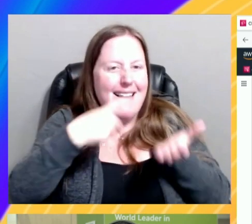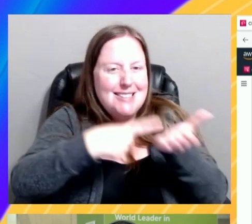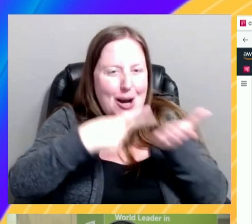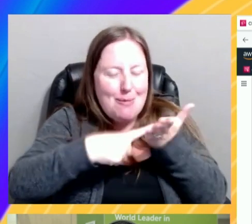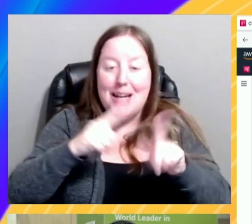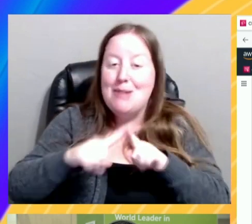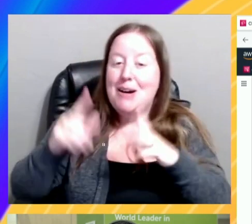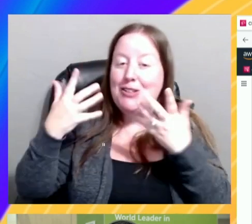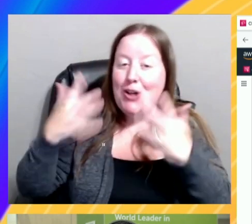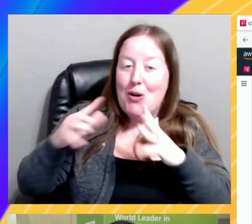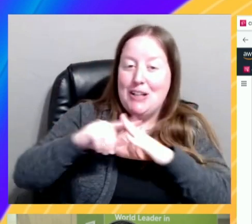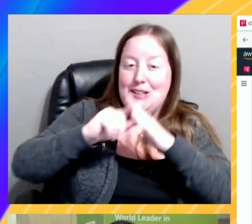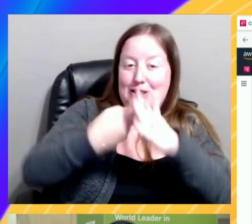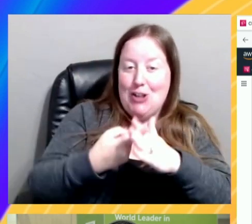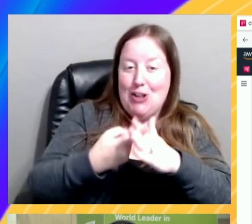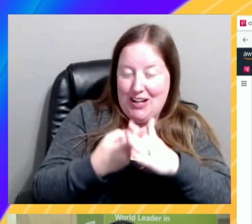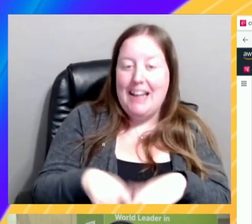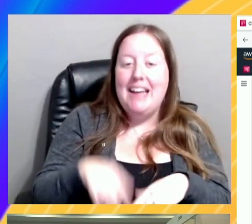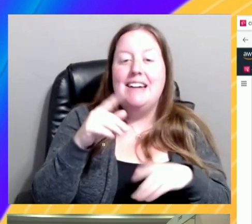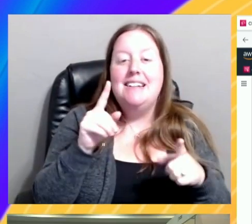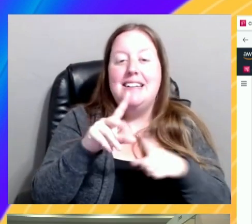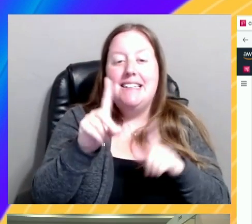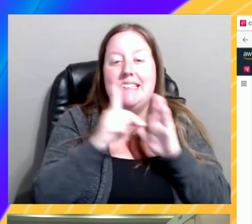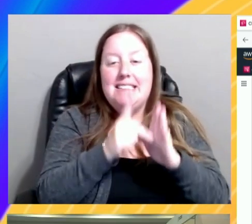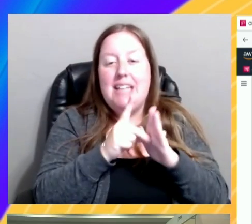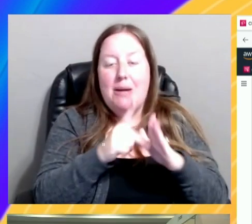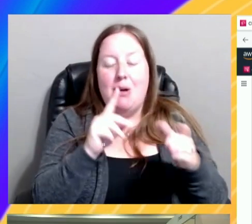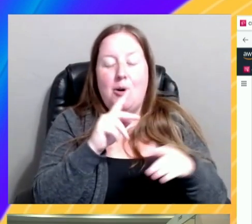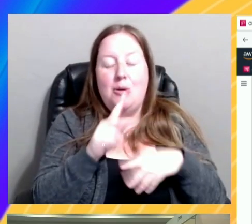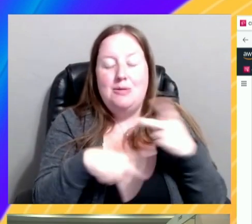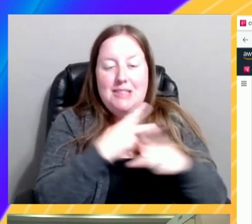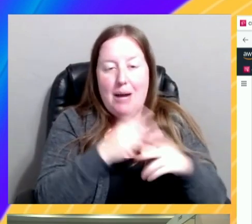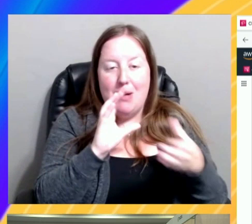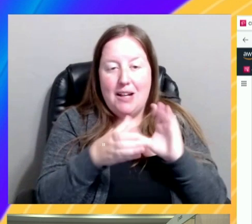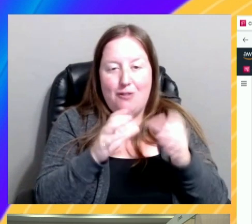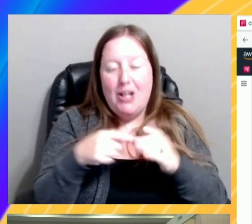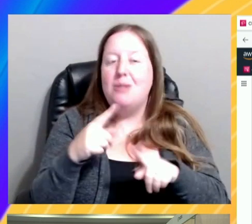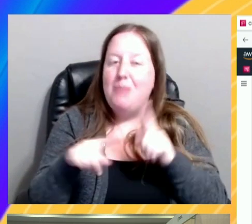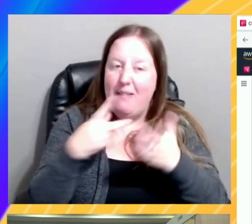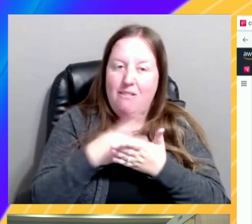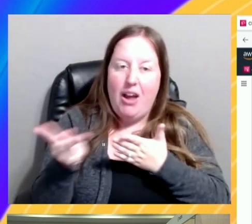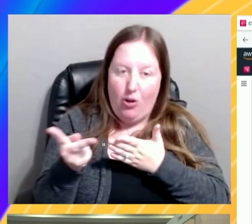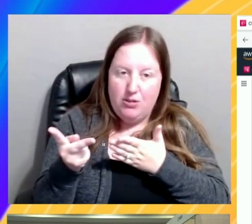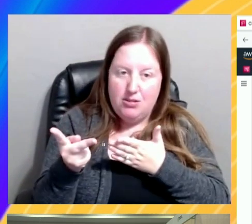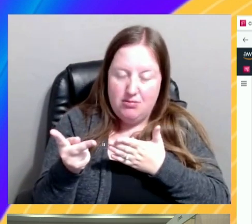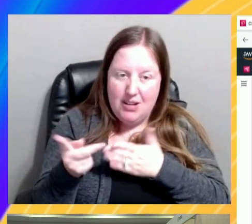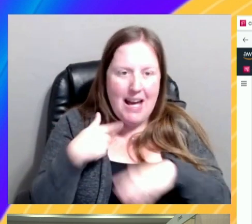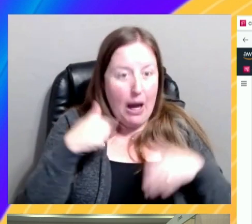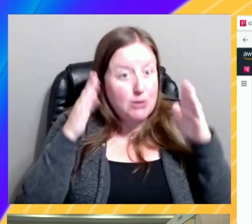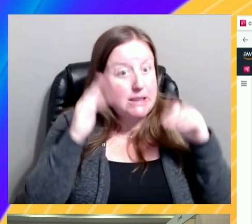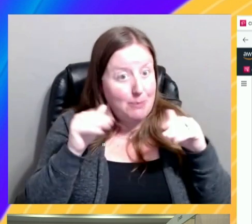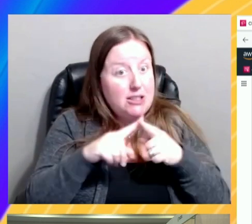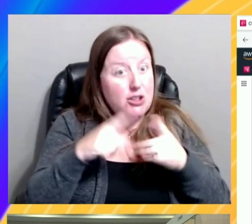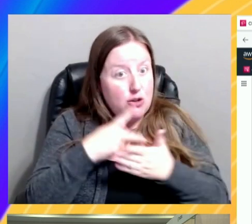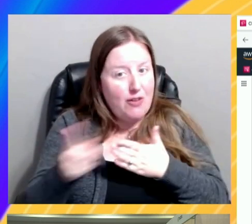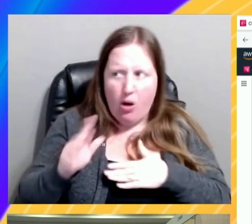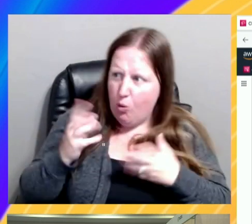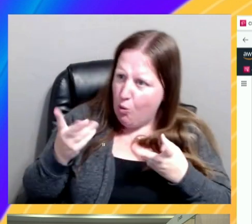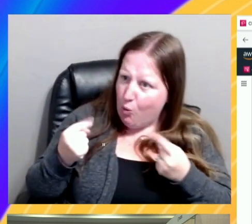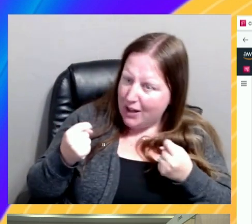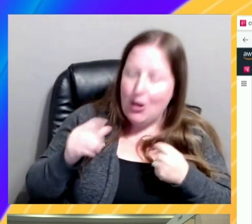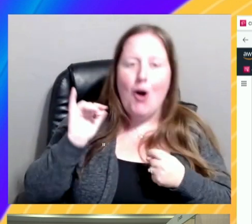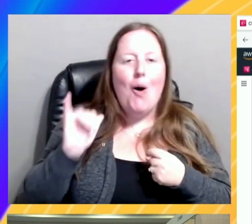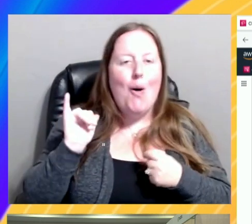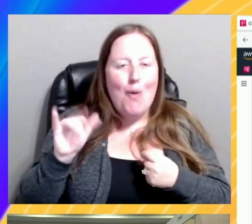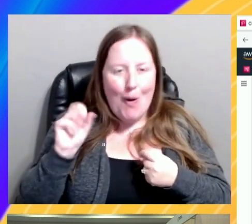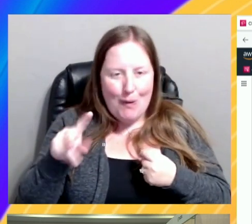that demo testing config hook. Yes. It failed. And I was expecting it to fail. Okay. Because that's in good. in the CloudFormation template, I